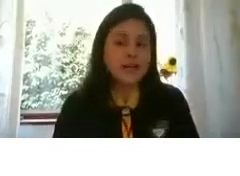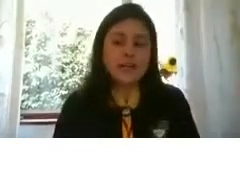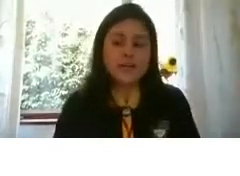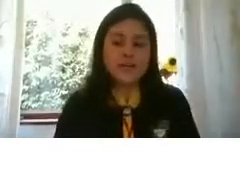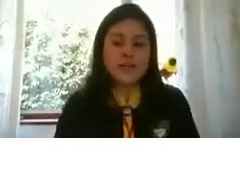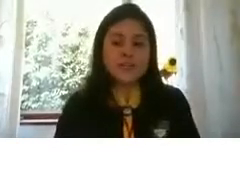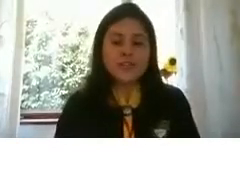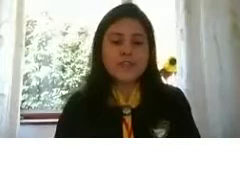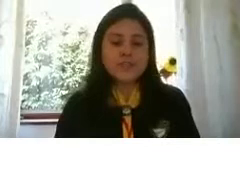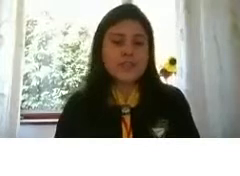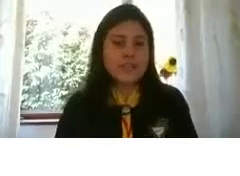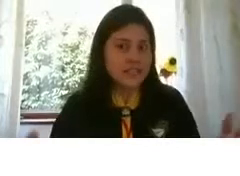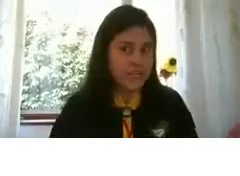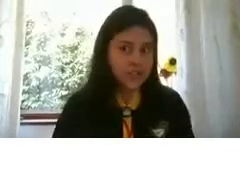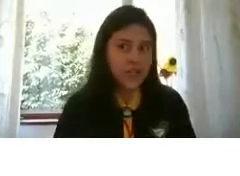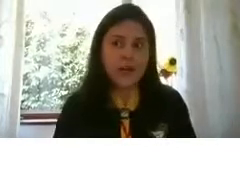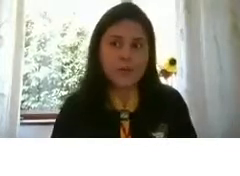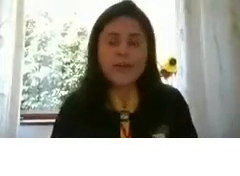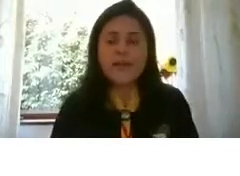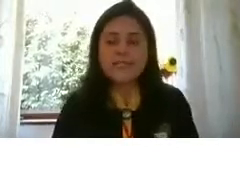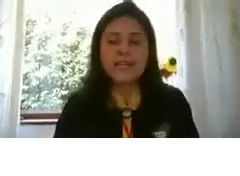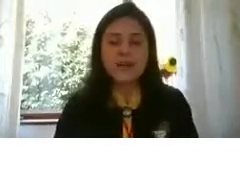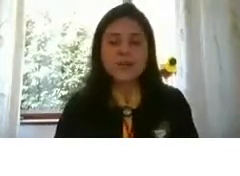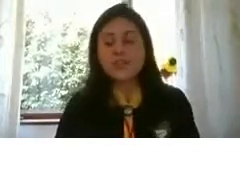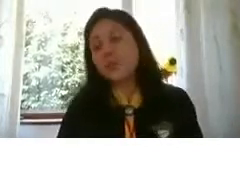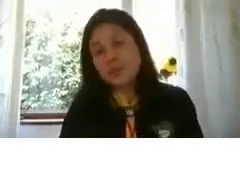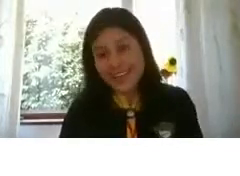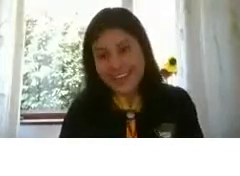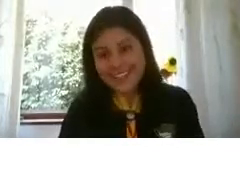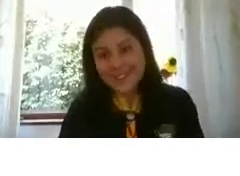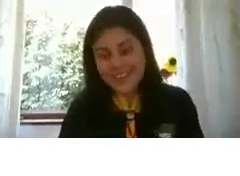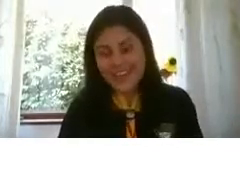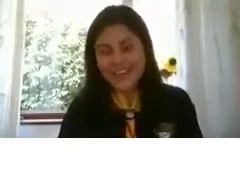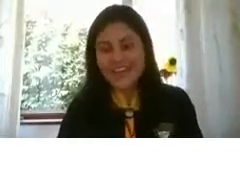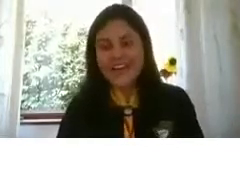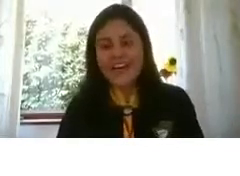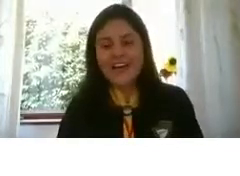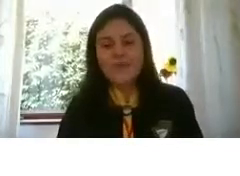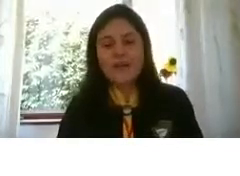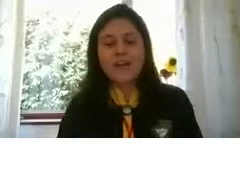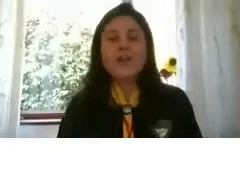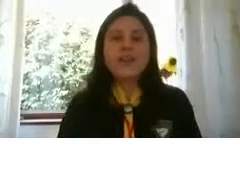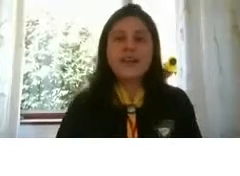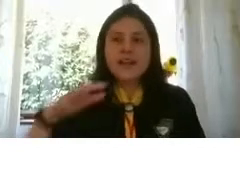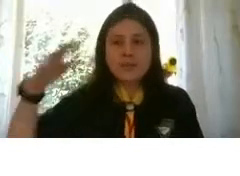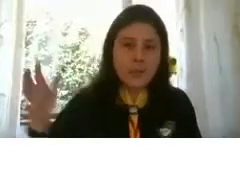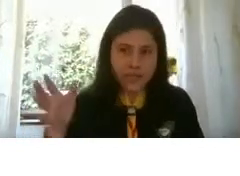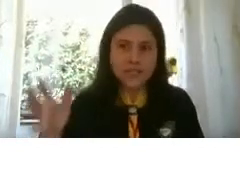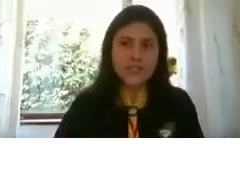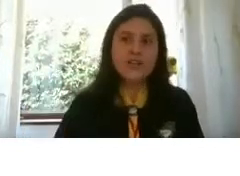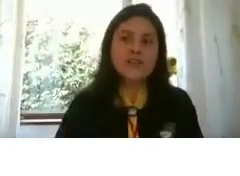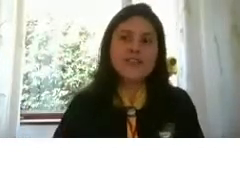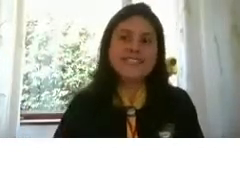in another country that uses the international or American Sign Language, you will be gaining today another